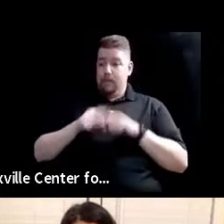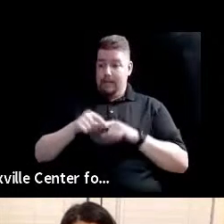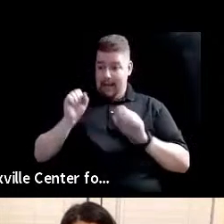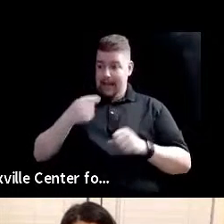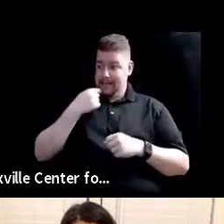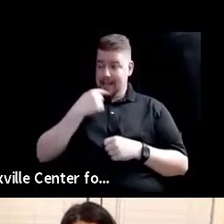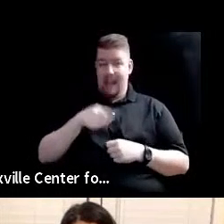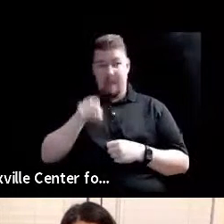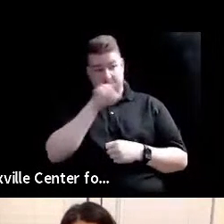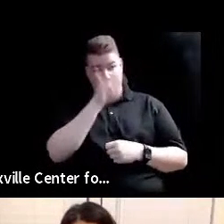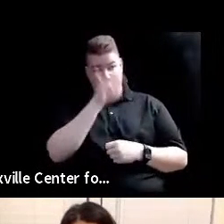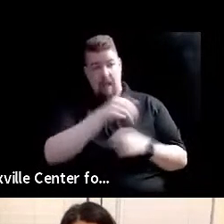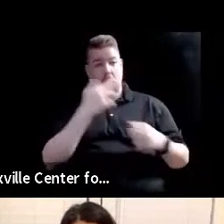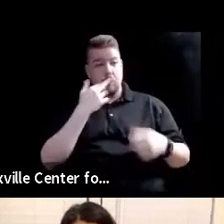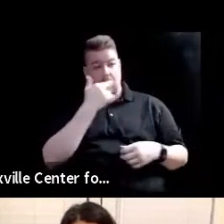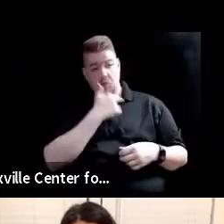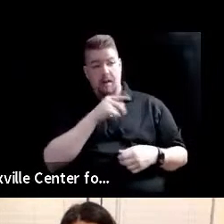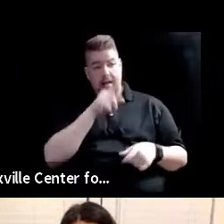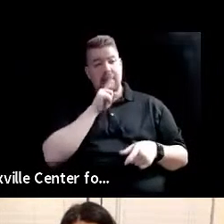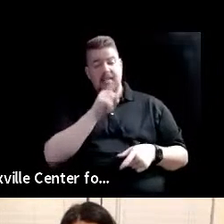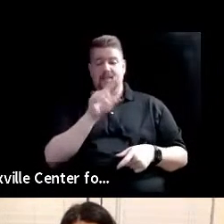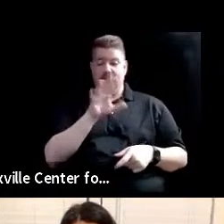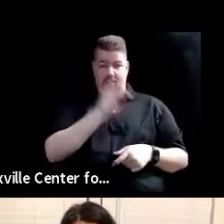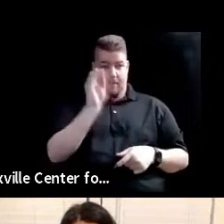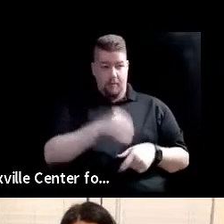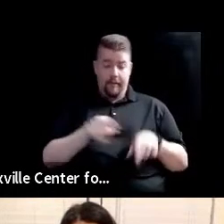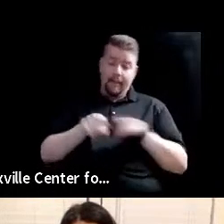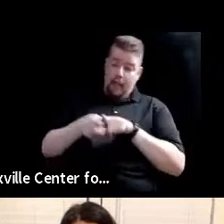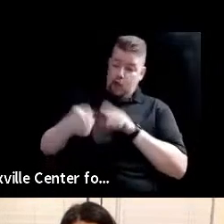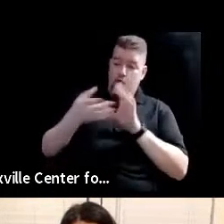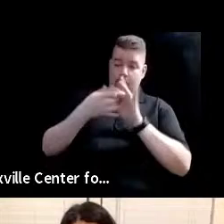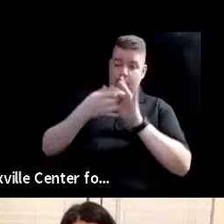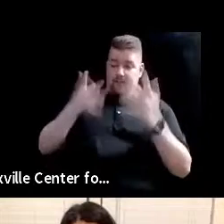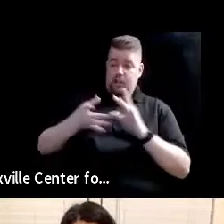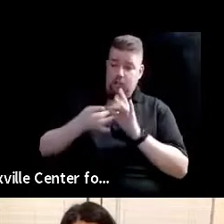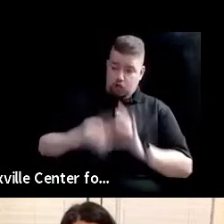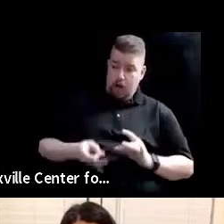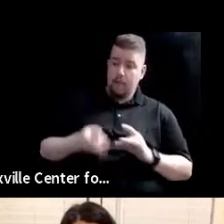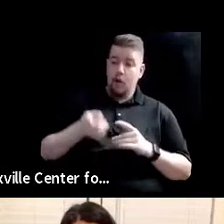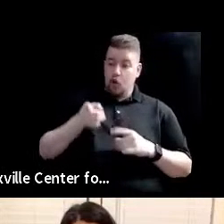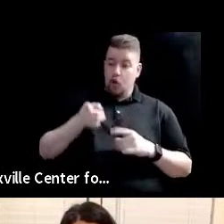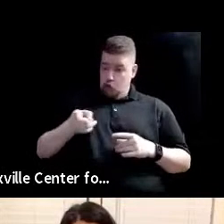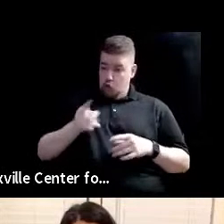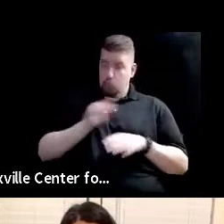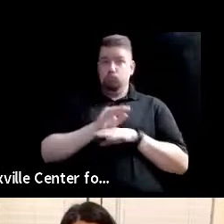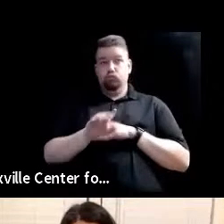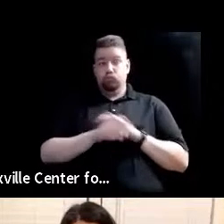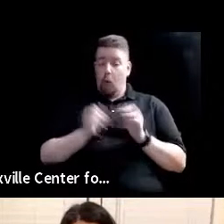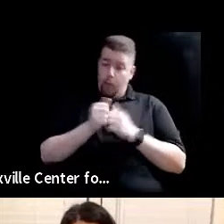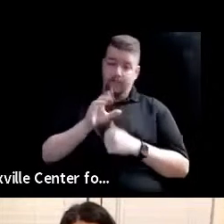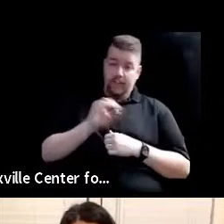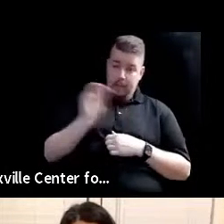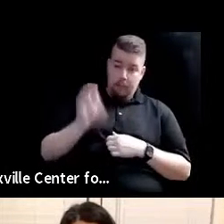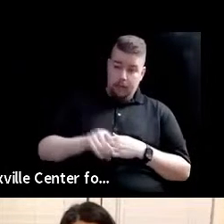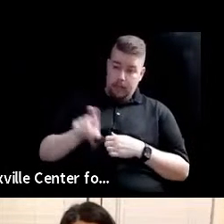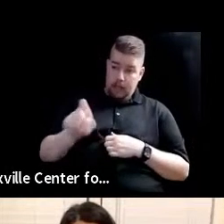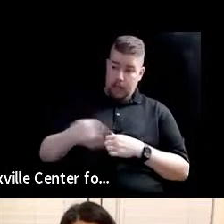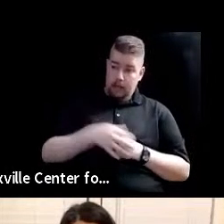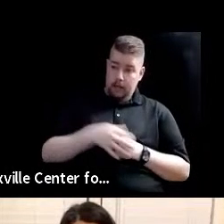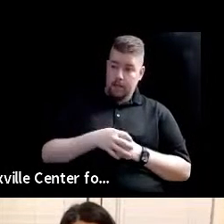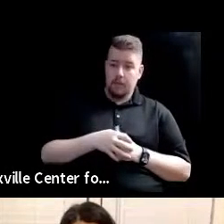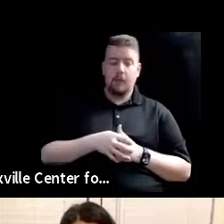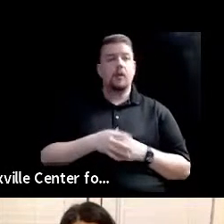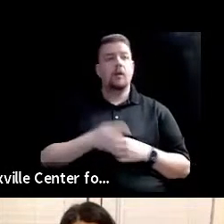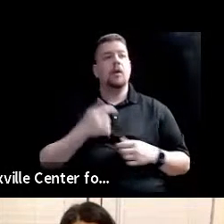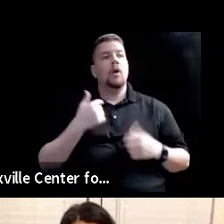that they were at 50% as you have described, and are you at peace with 50%? We are trying to